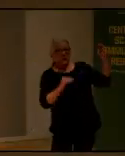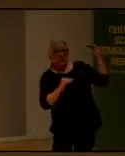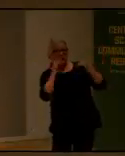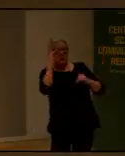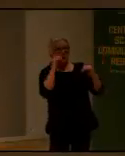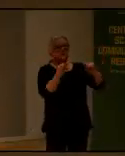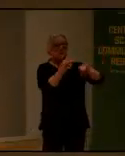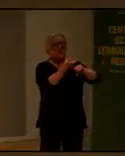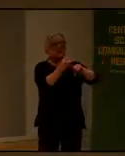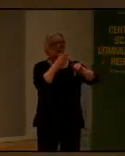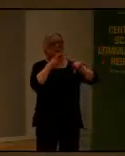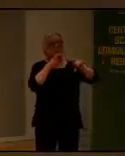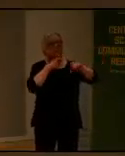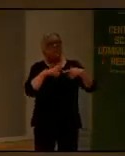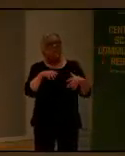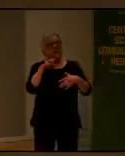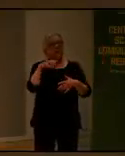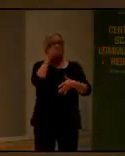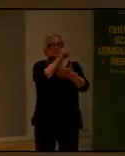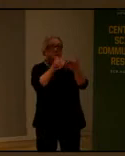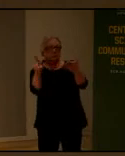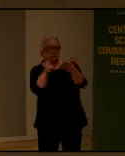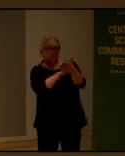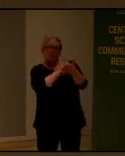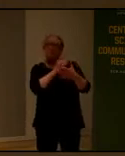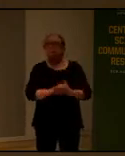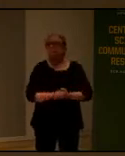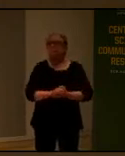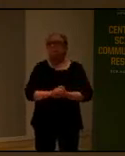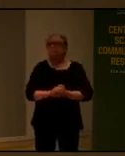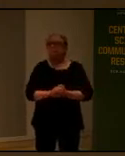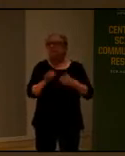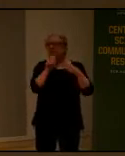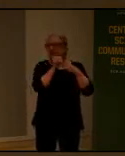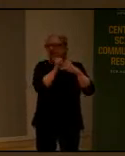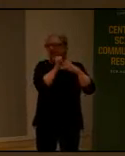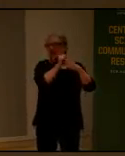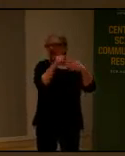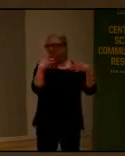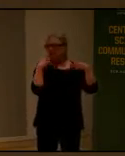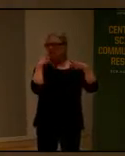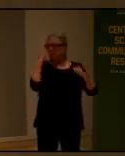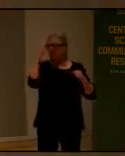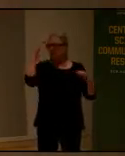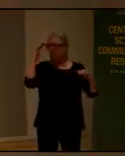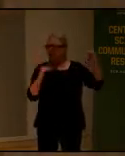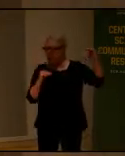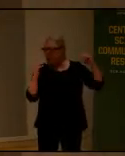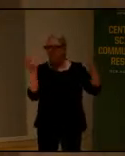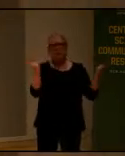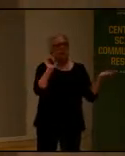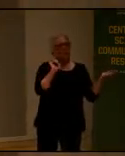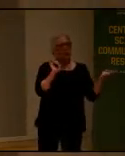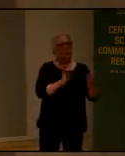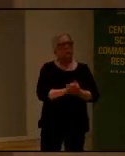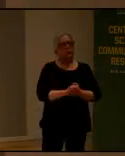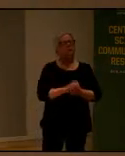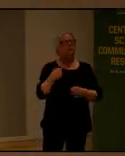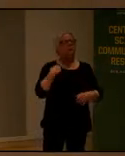structural racism leading to health disparities. And we can also